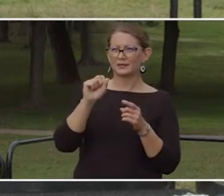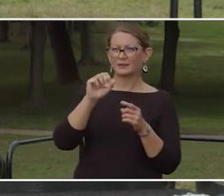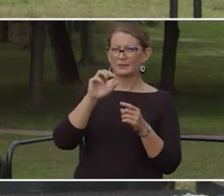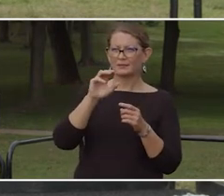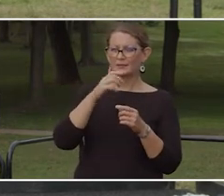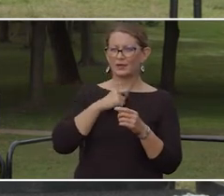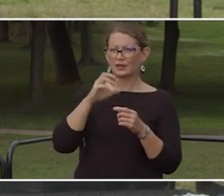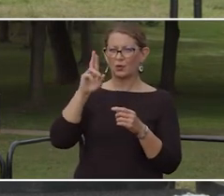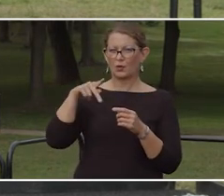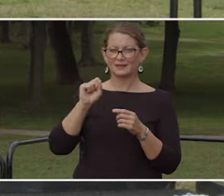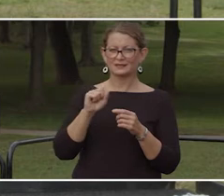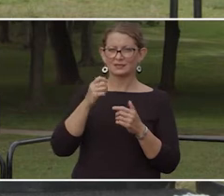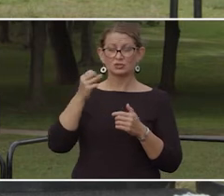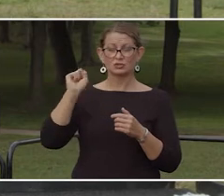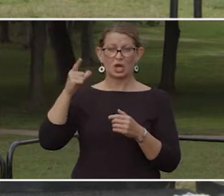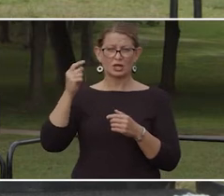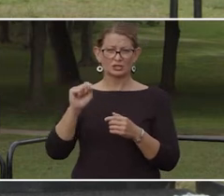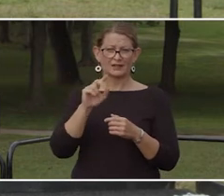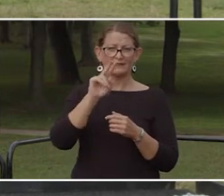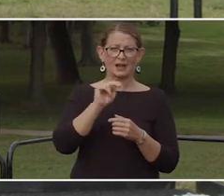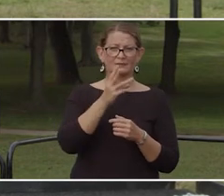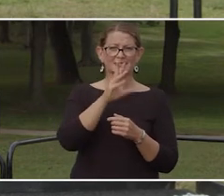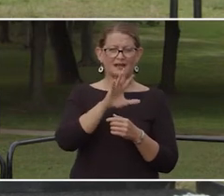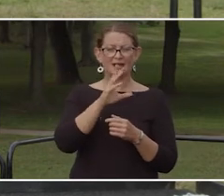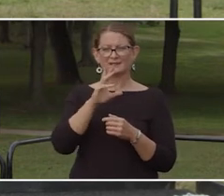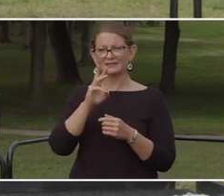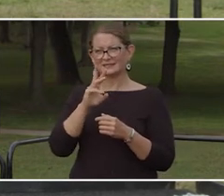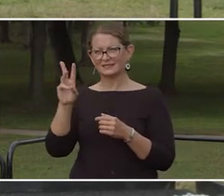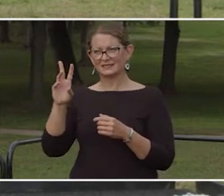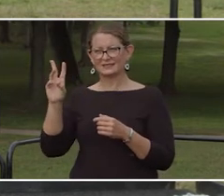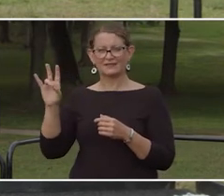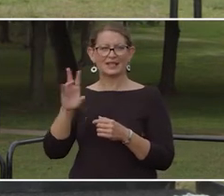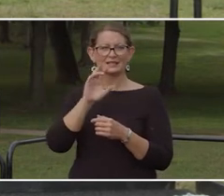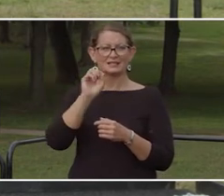Vietnam 65 to 67. Semper Fi.